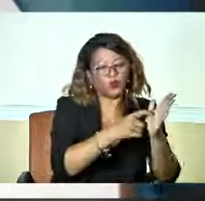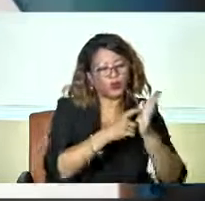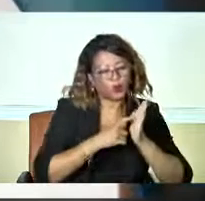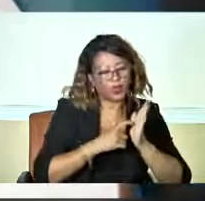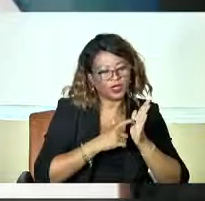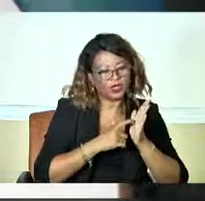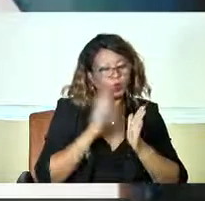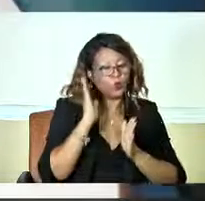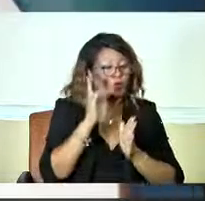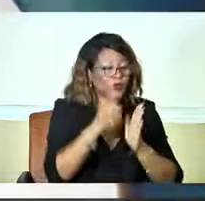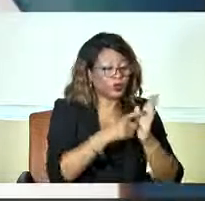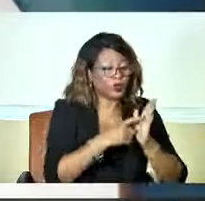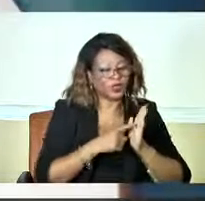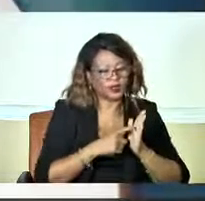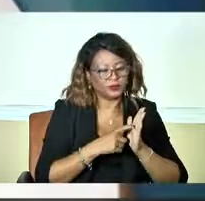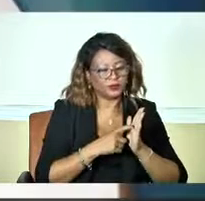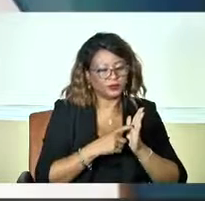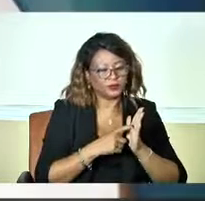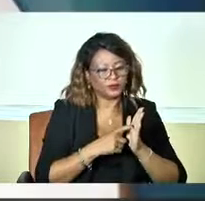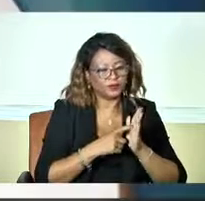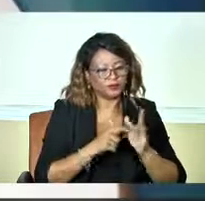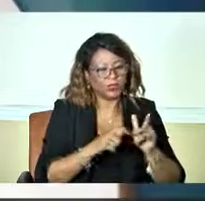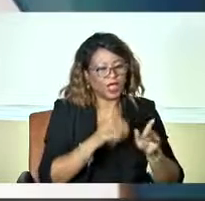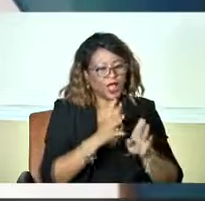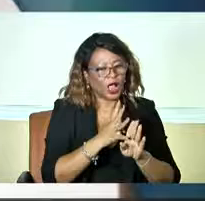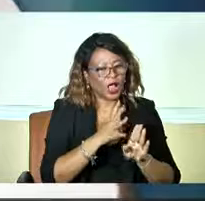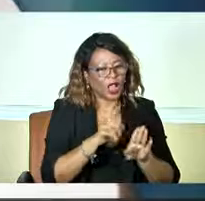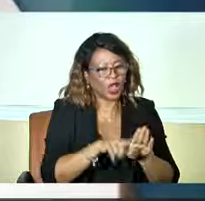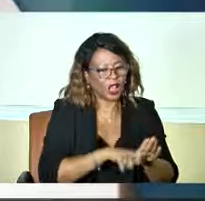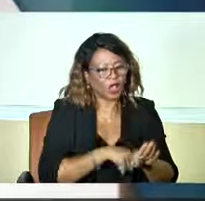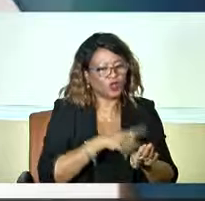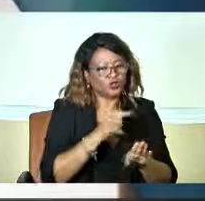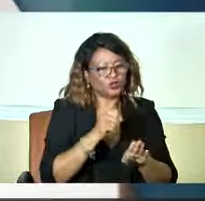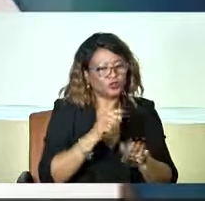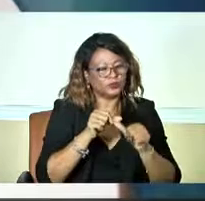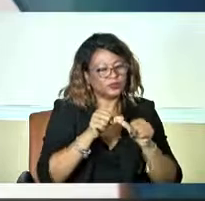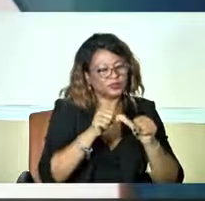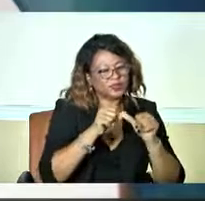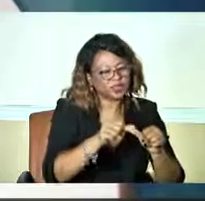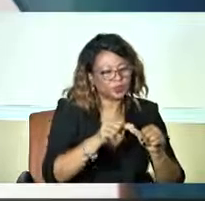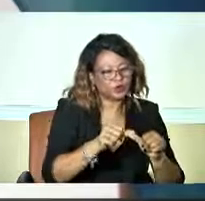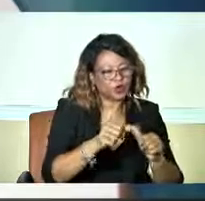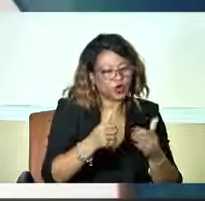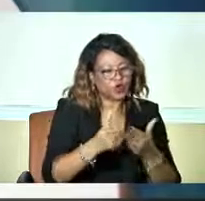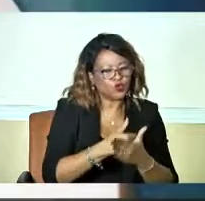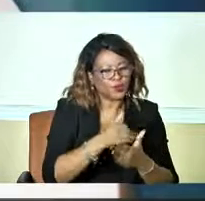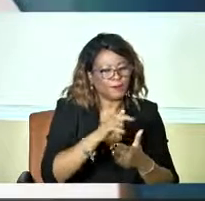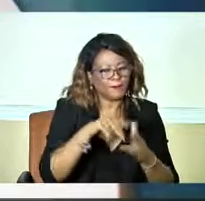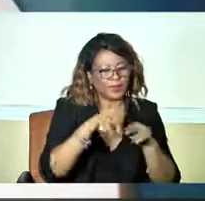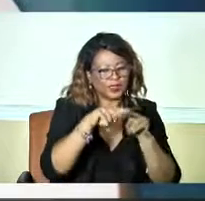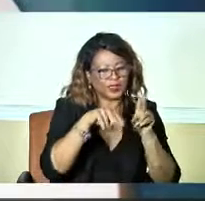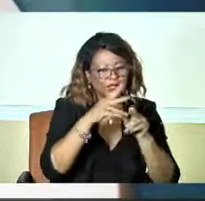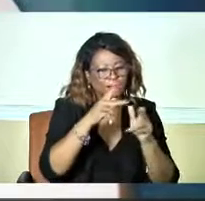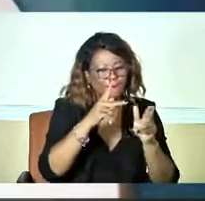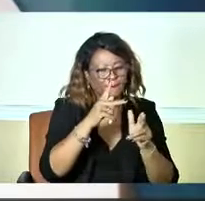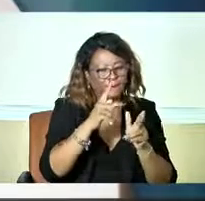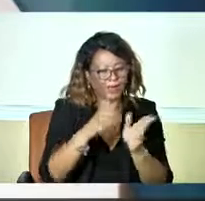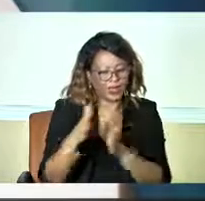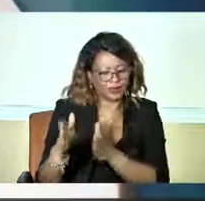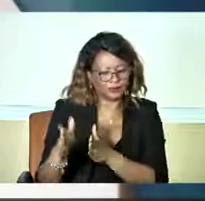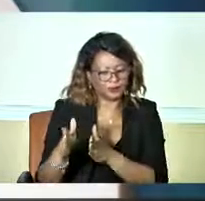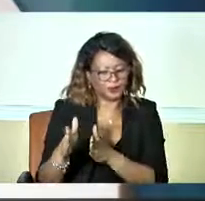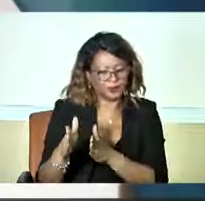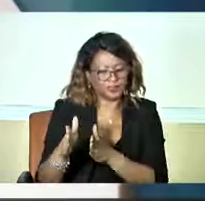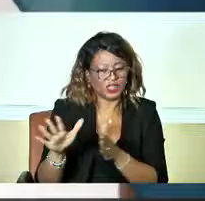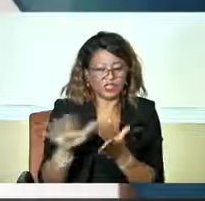the airport will require a long-term, sustainable rebuilding plan. It has been